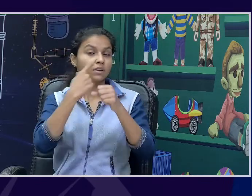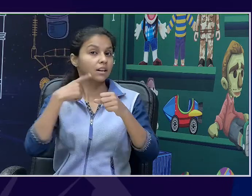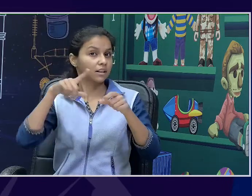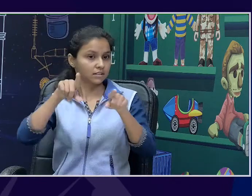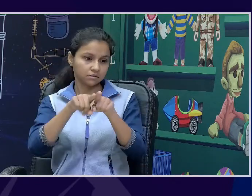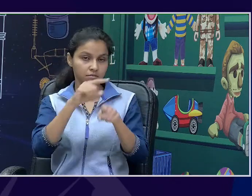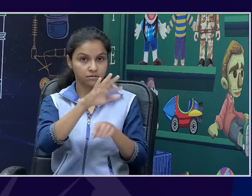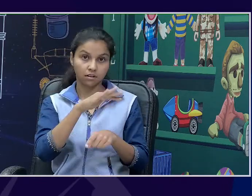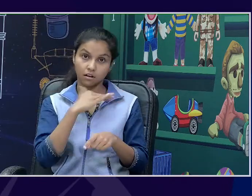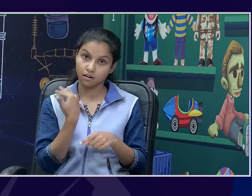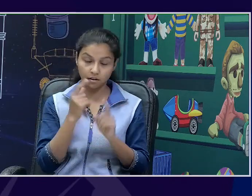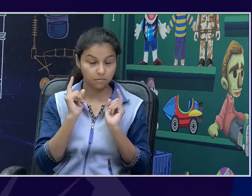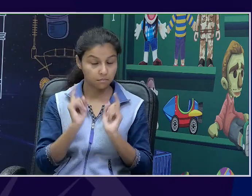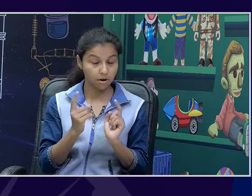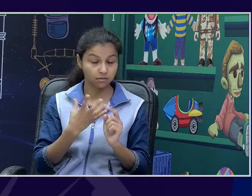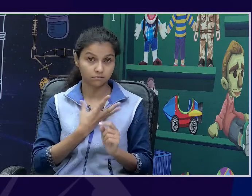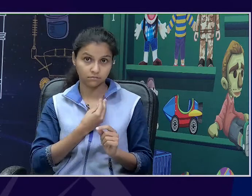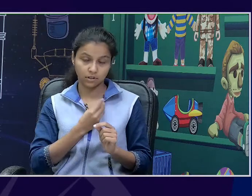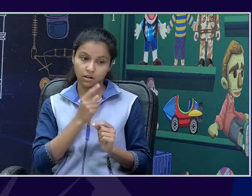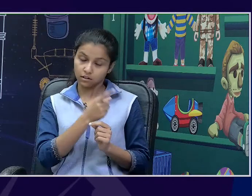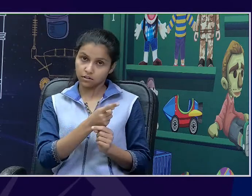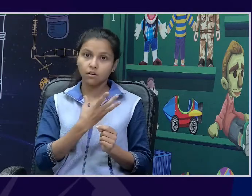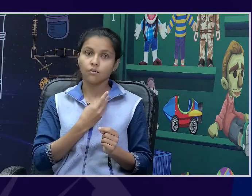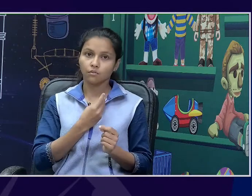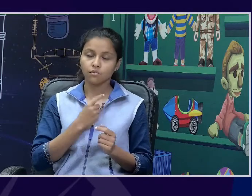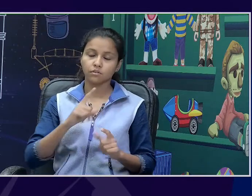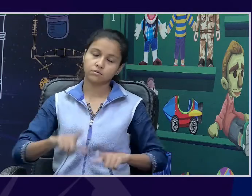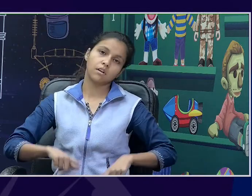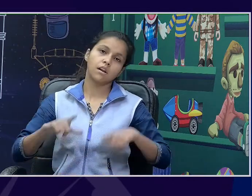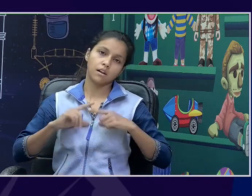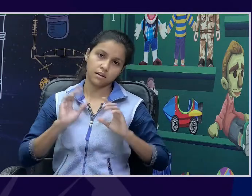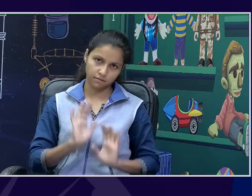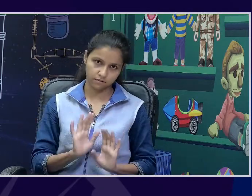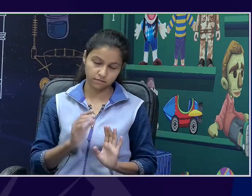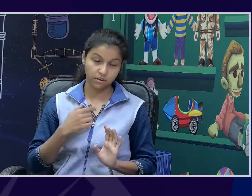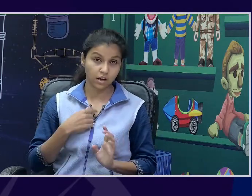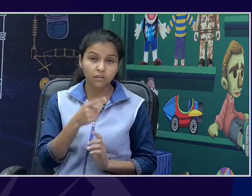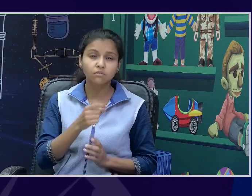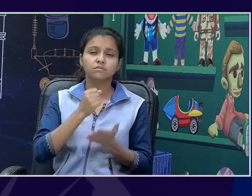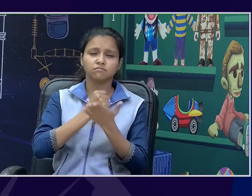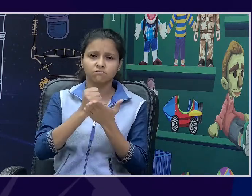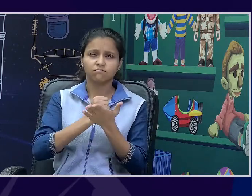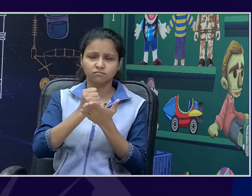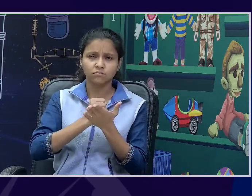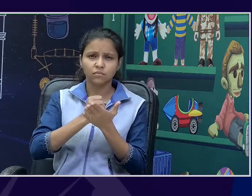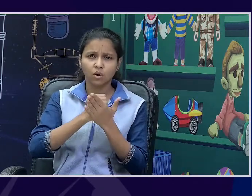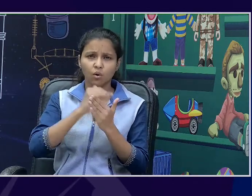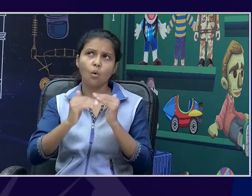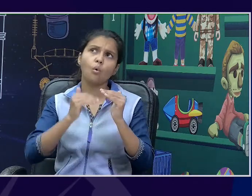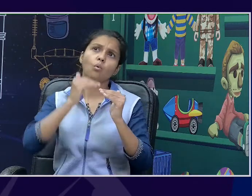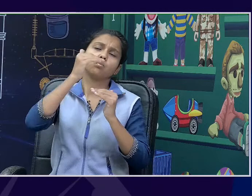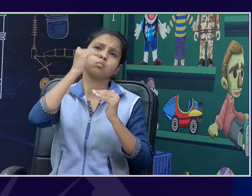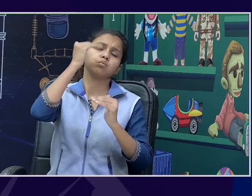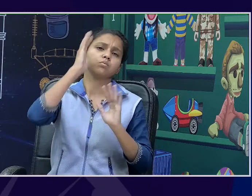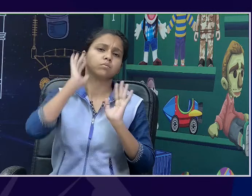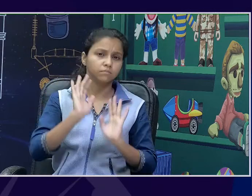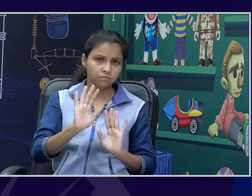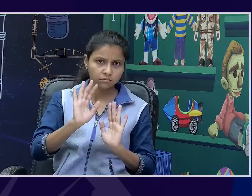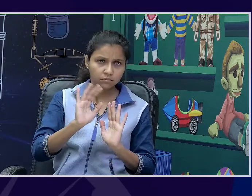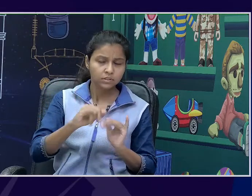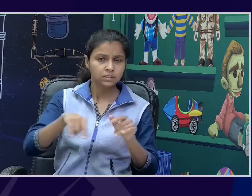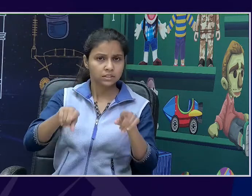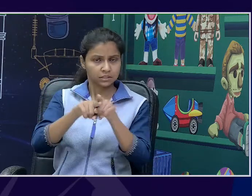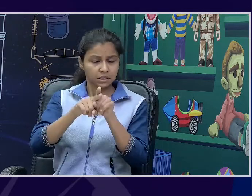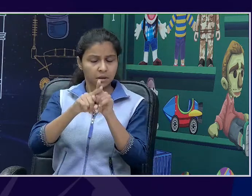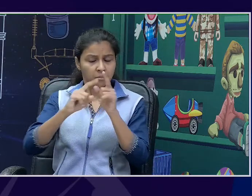fear. We should also realize that we have a fear in our life, and we should try to overcome it. We should try to